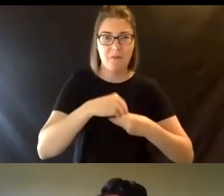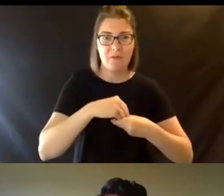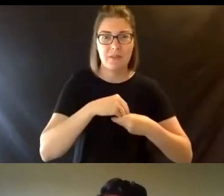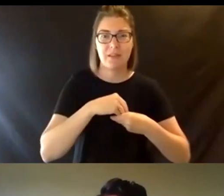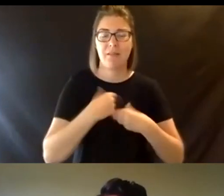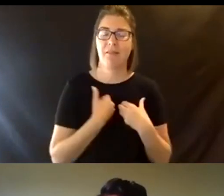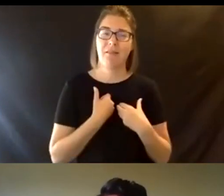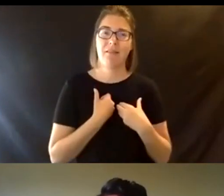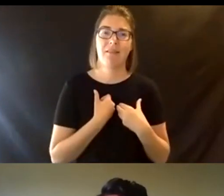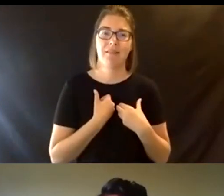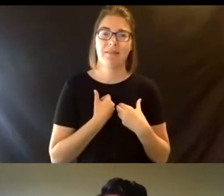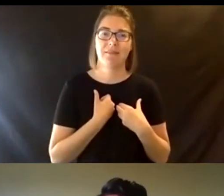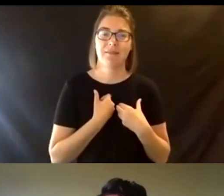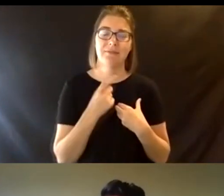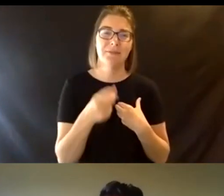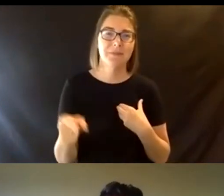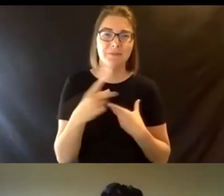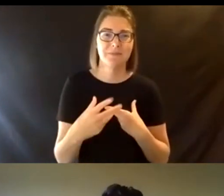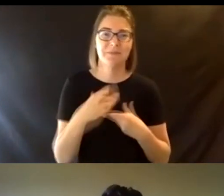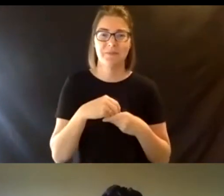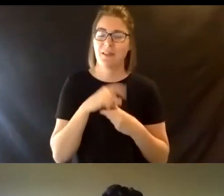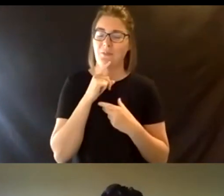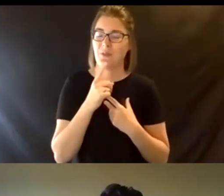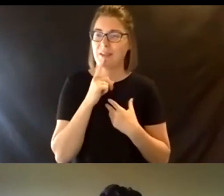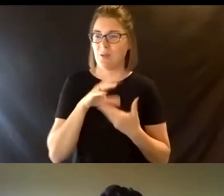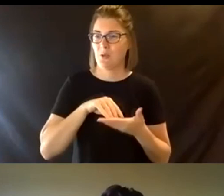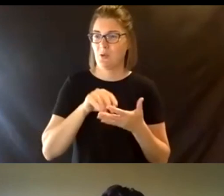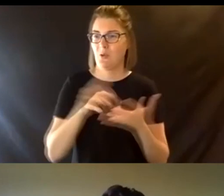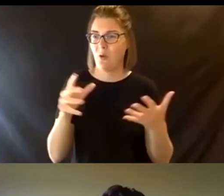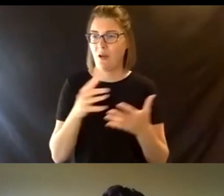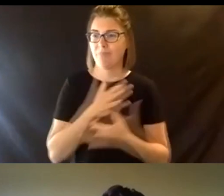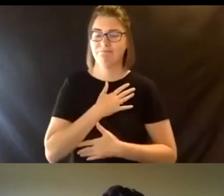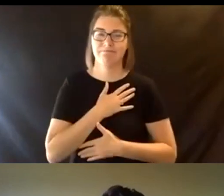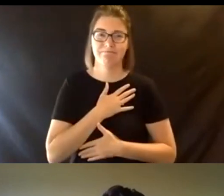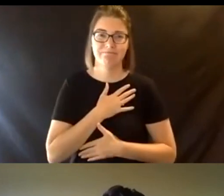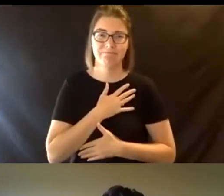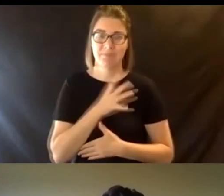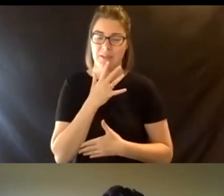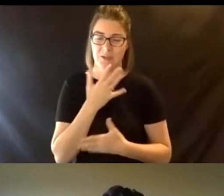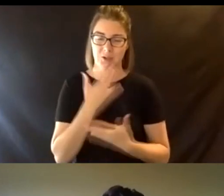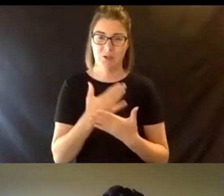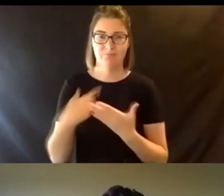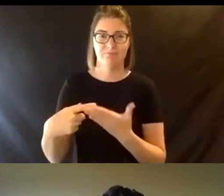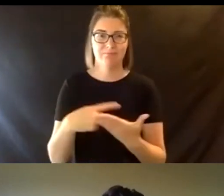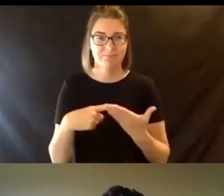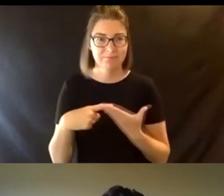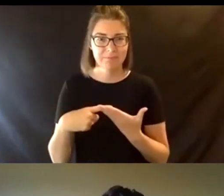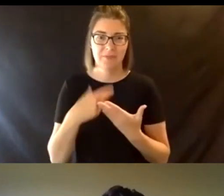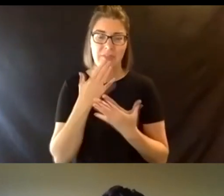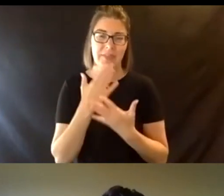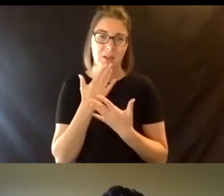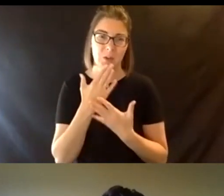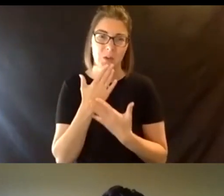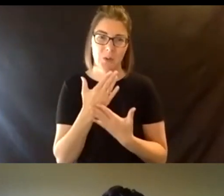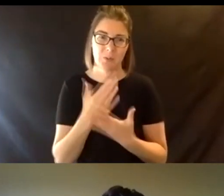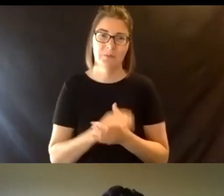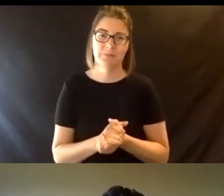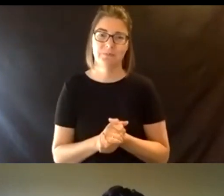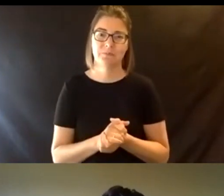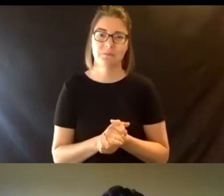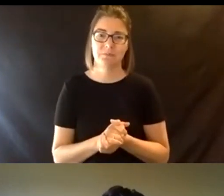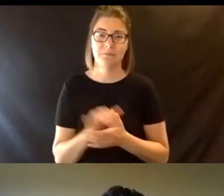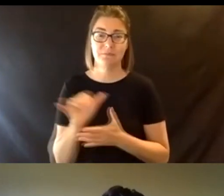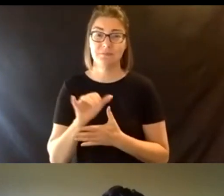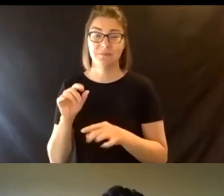as panelists for this insightful and very compelling conversation. And we are very thankful for that. Also, we